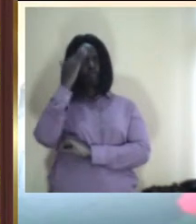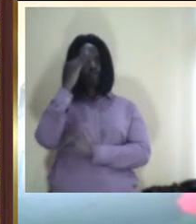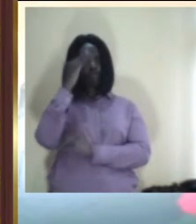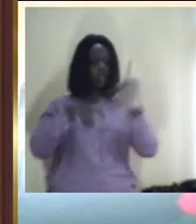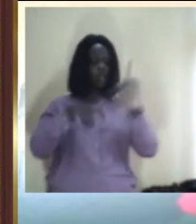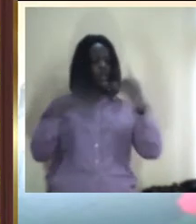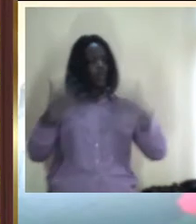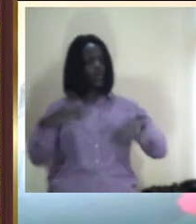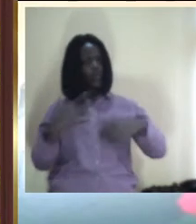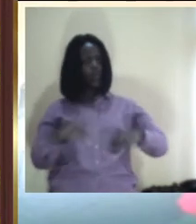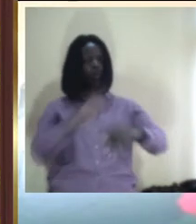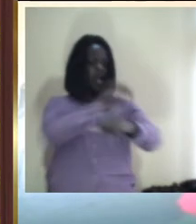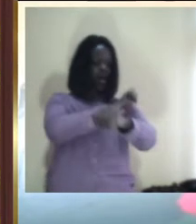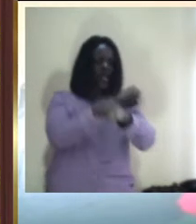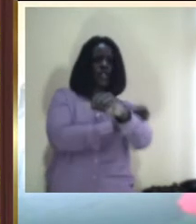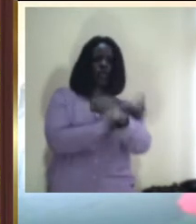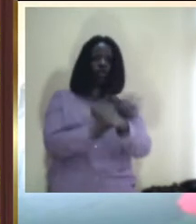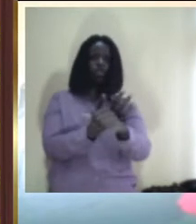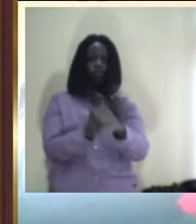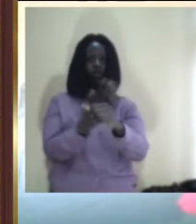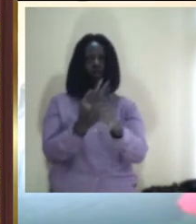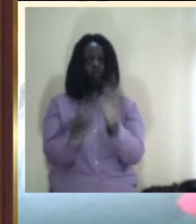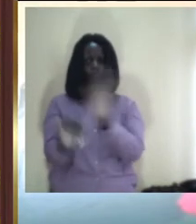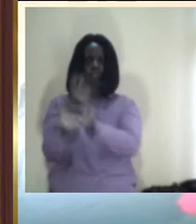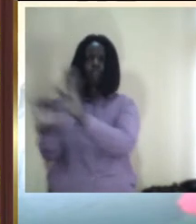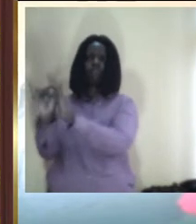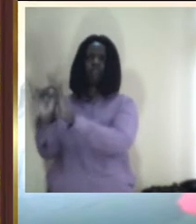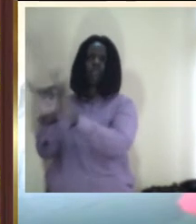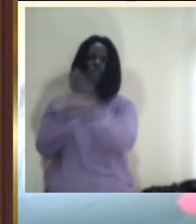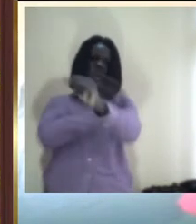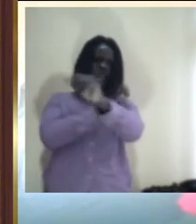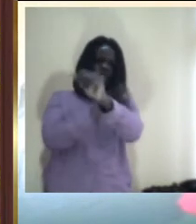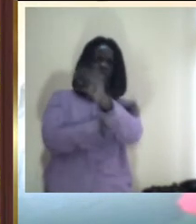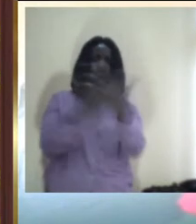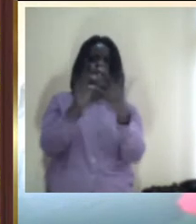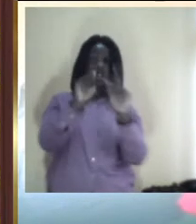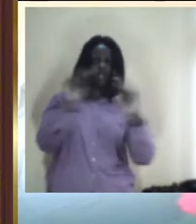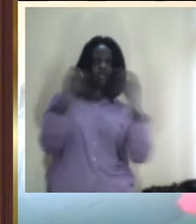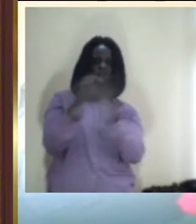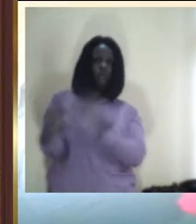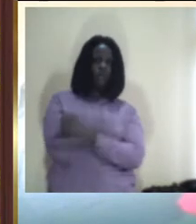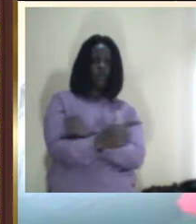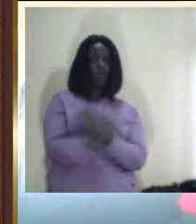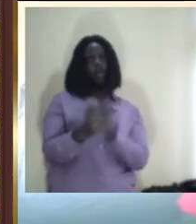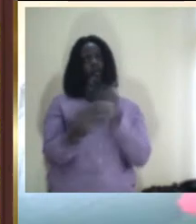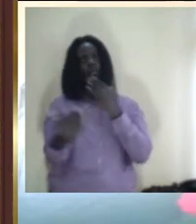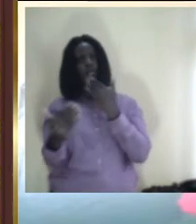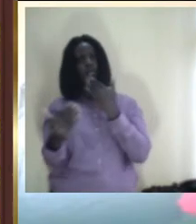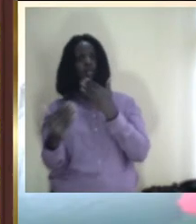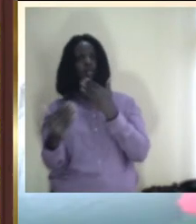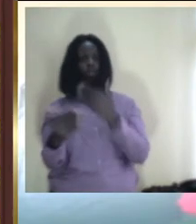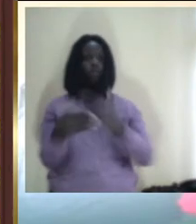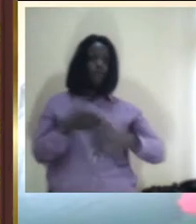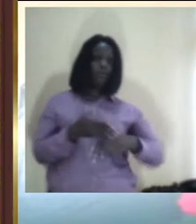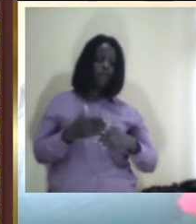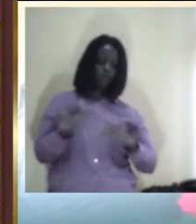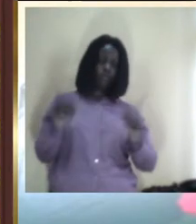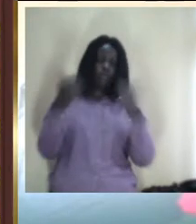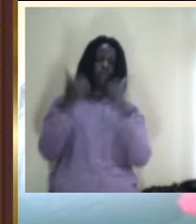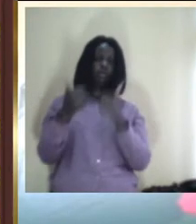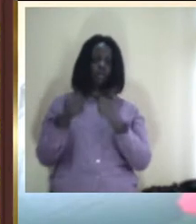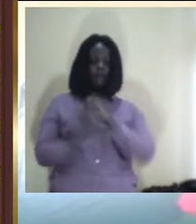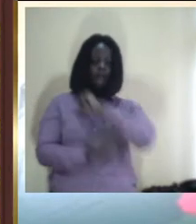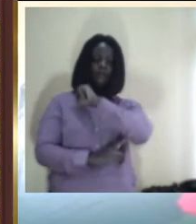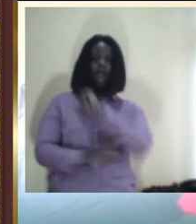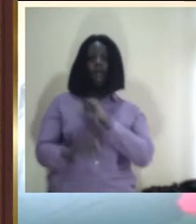and I've seen the energy in the entire team. Thank you very much, guys, for the work well done. But lastly, I want to thank